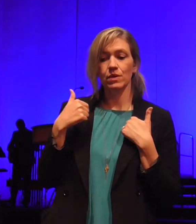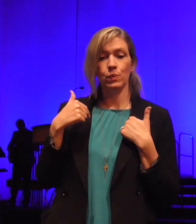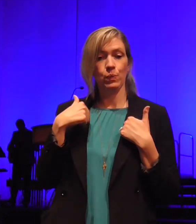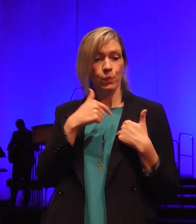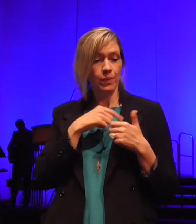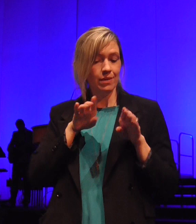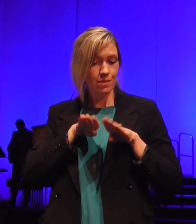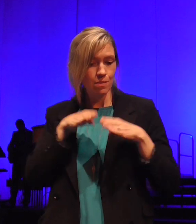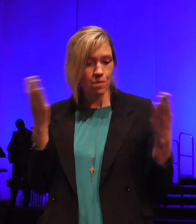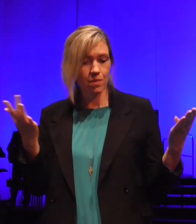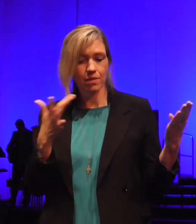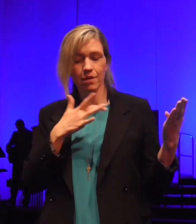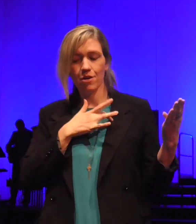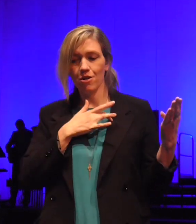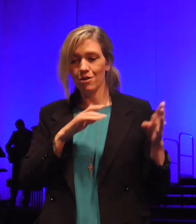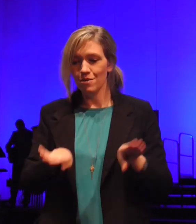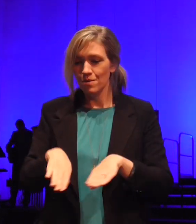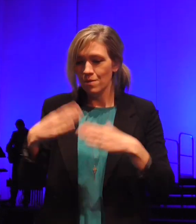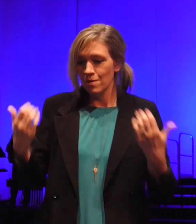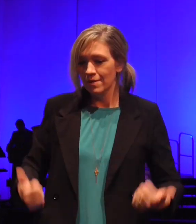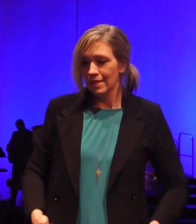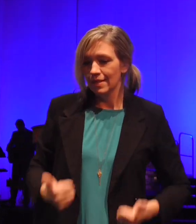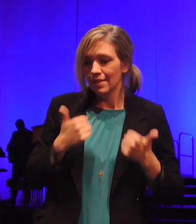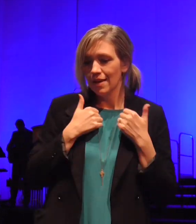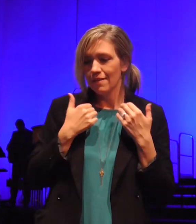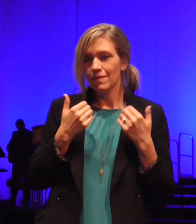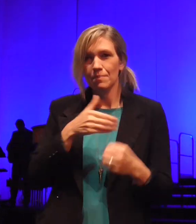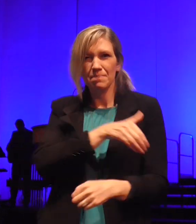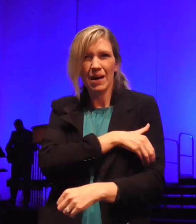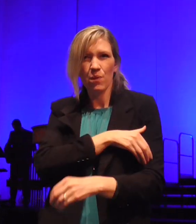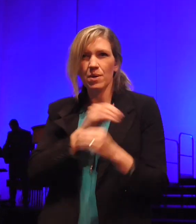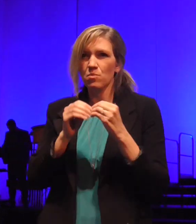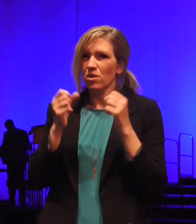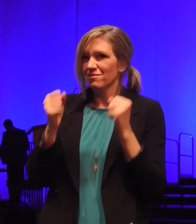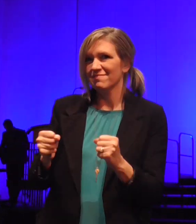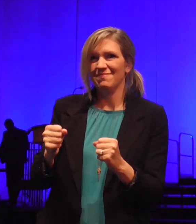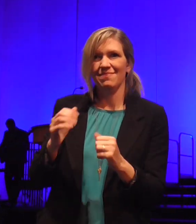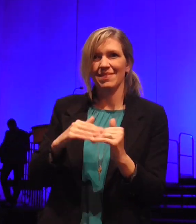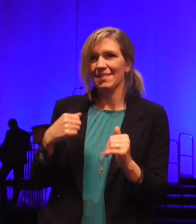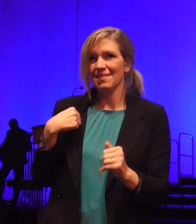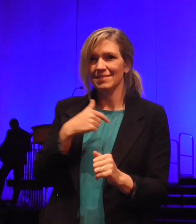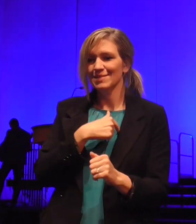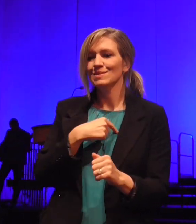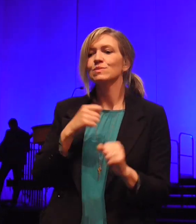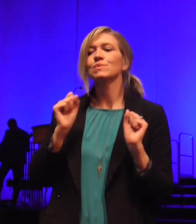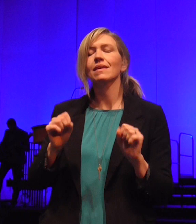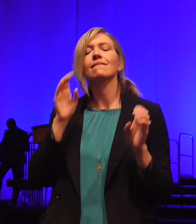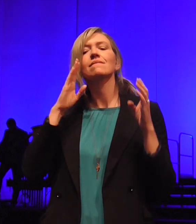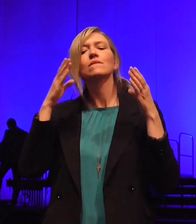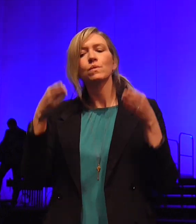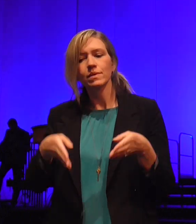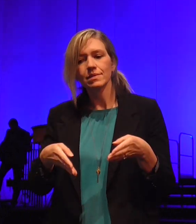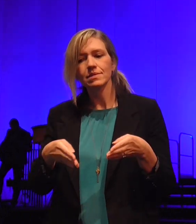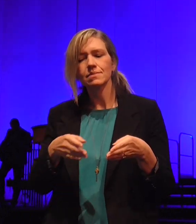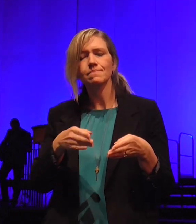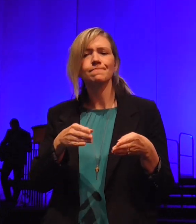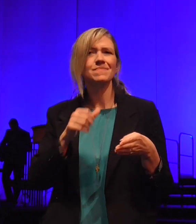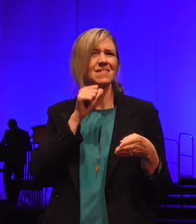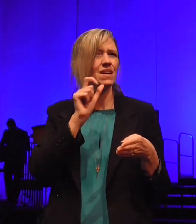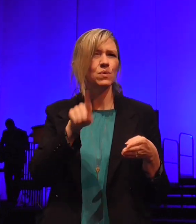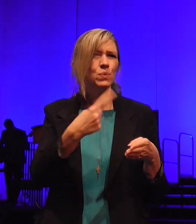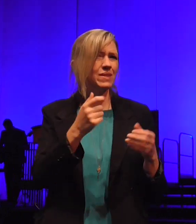as we open our heart and our life to a power greater than we are, we can focus not